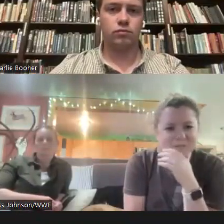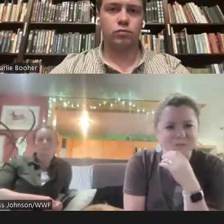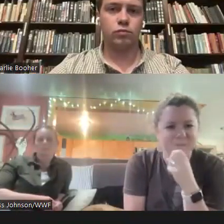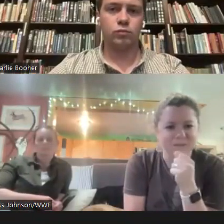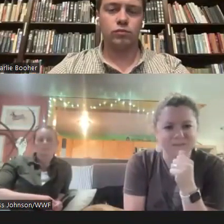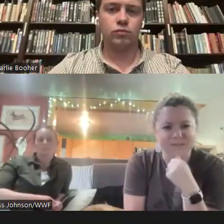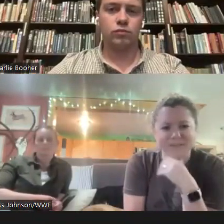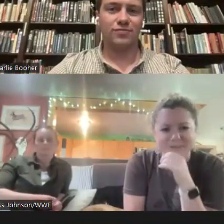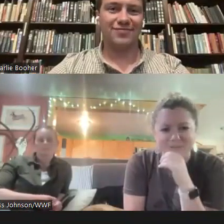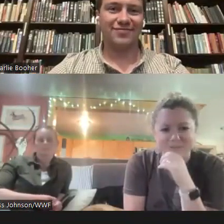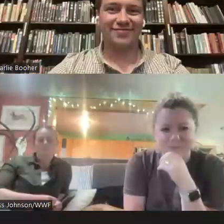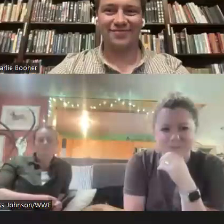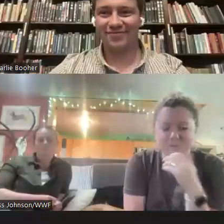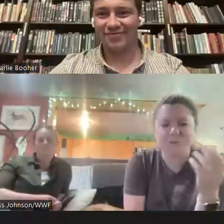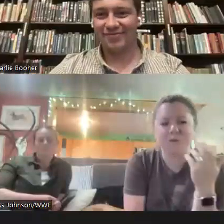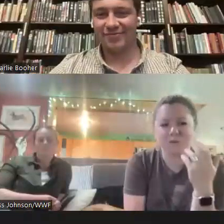another fellow lobbyist,